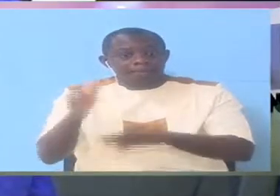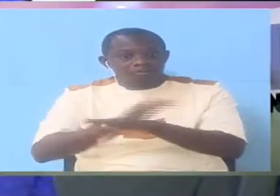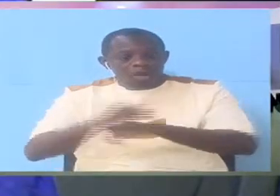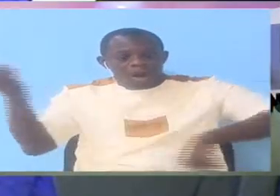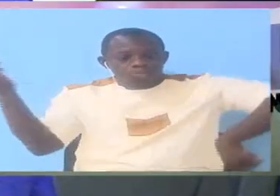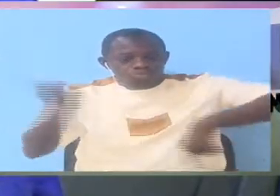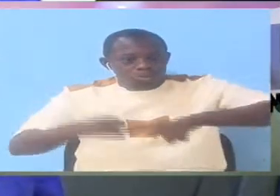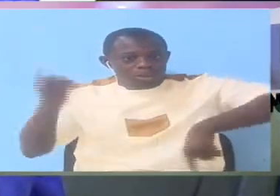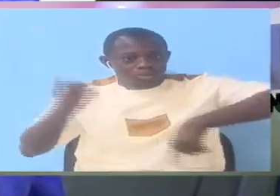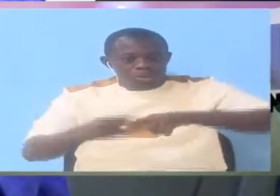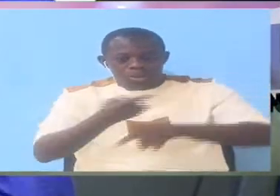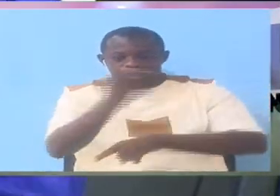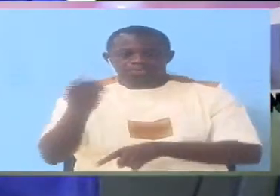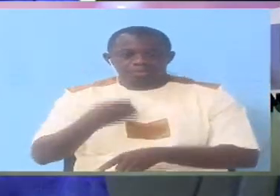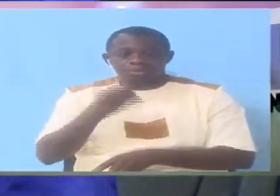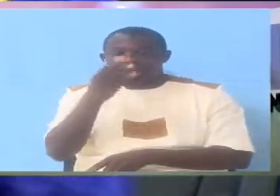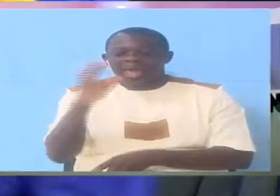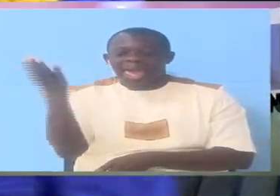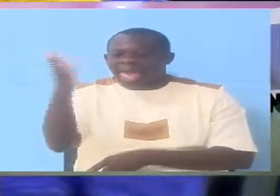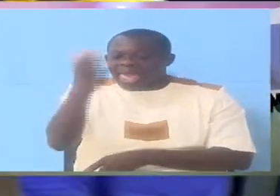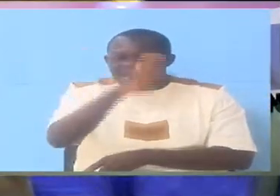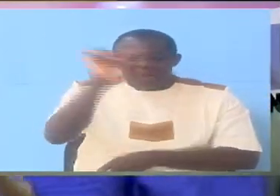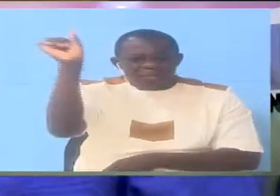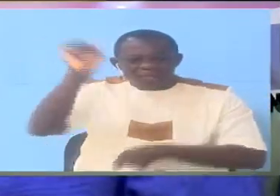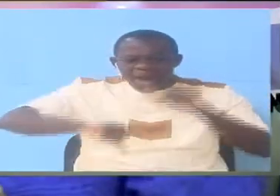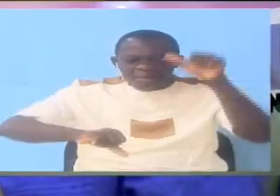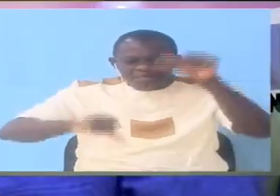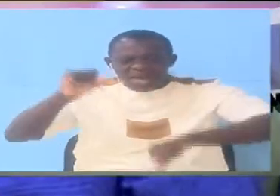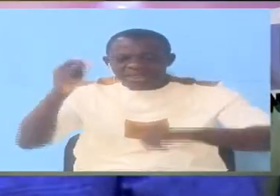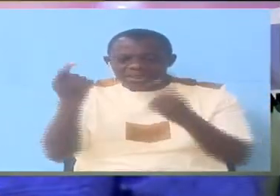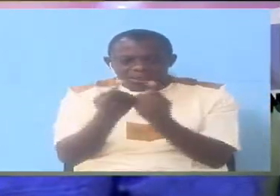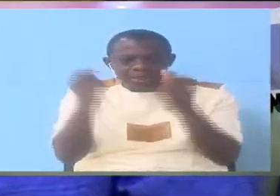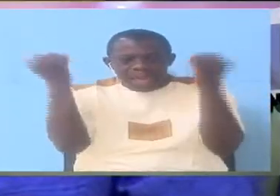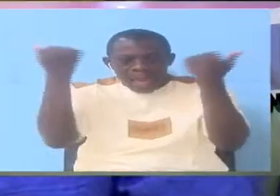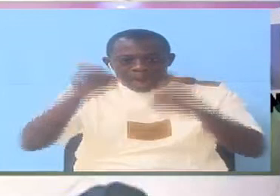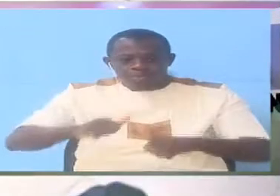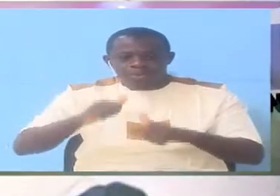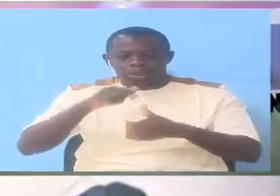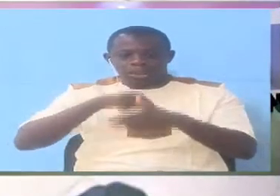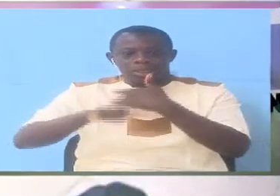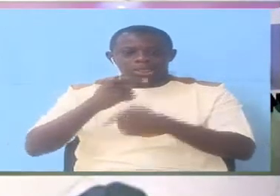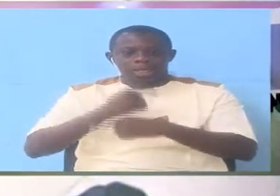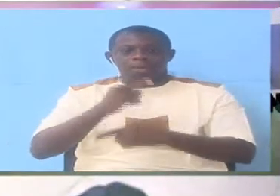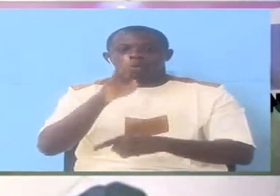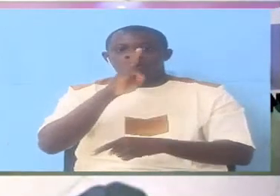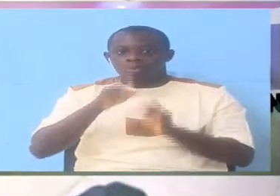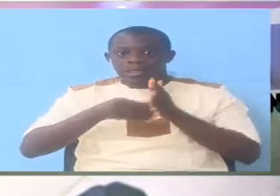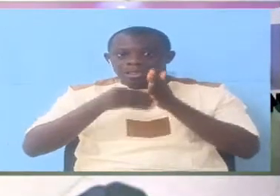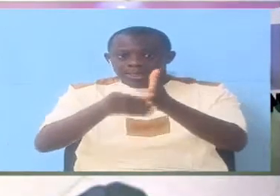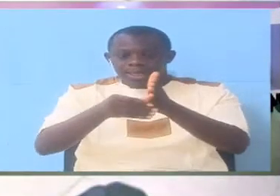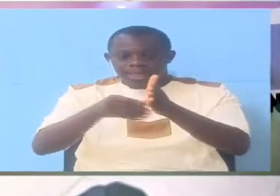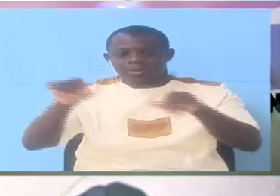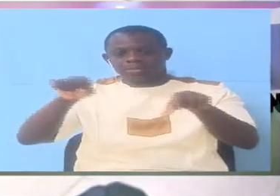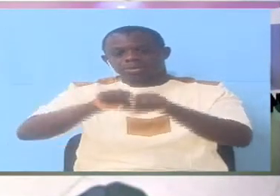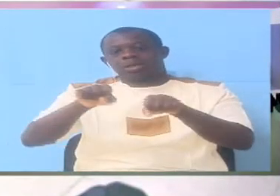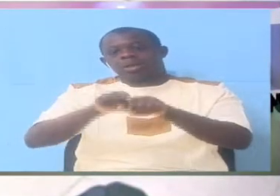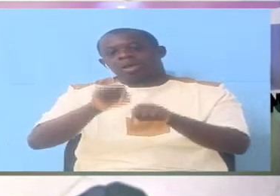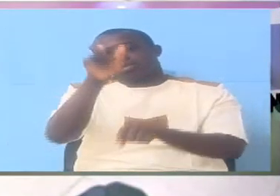And while they were beating them, they used to say that any bad thing that was happening here, it was always spearheaded by the Senegalese.